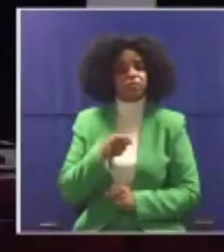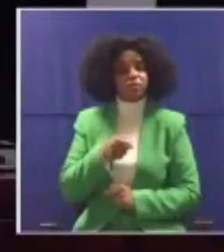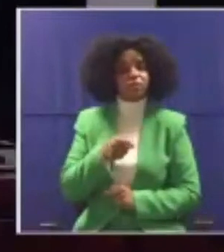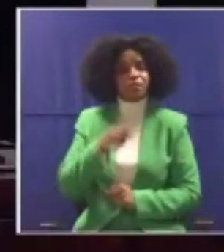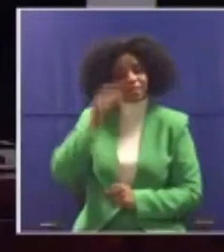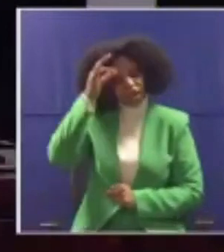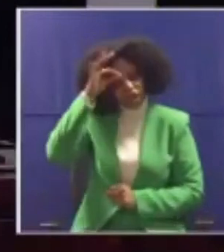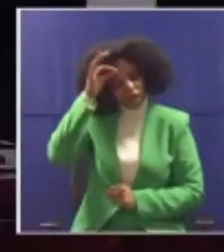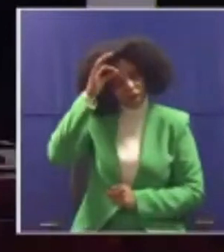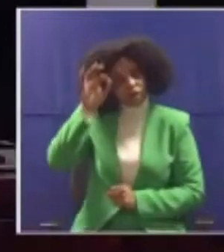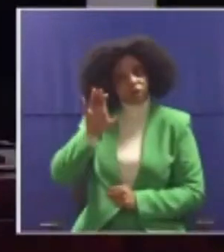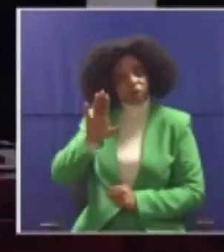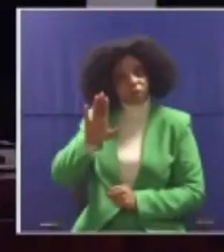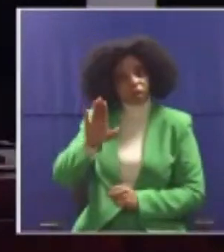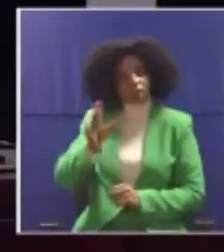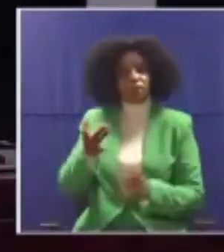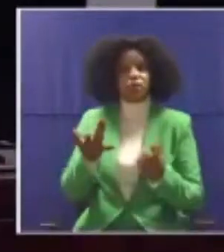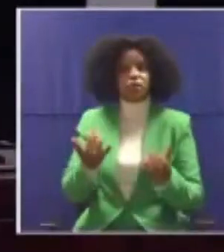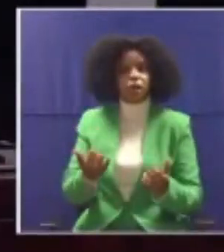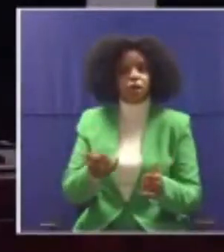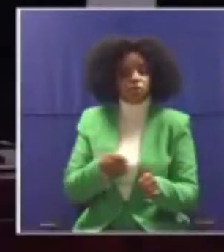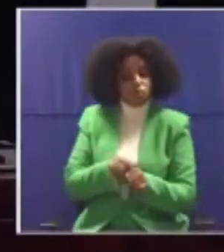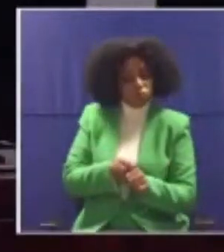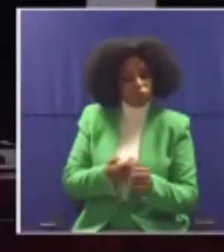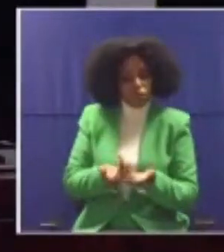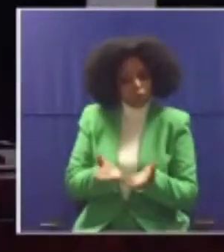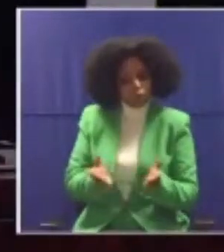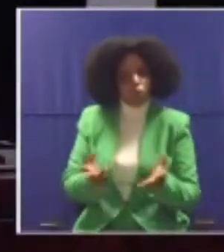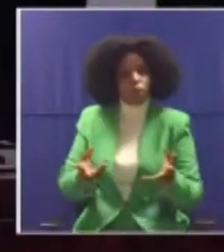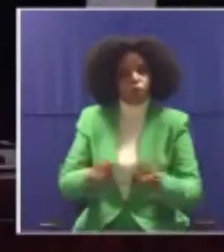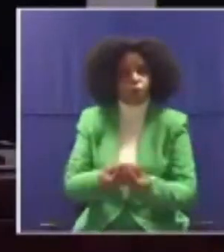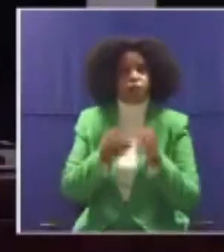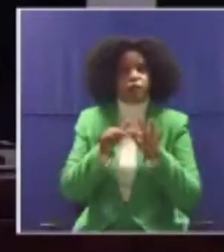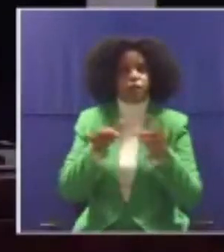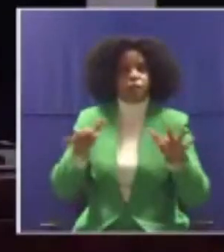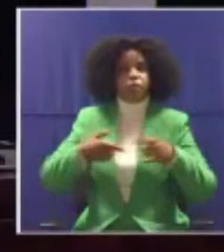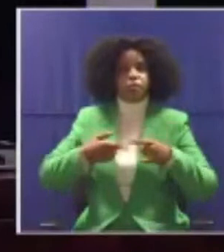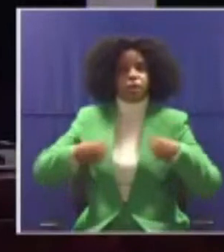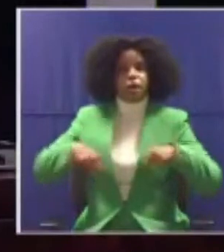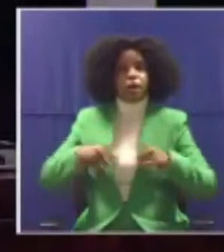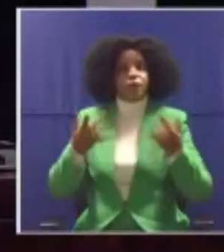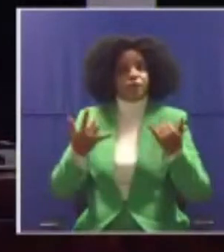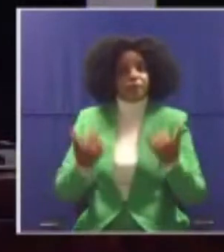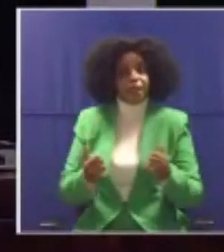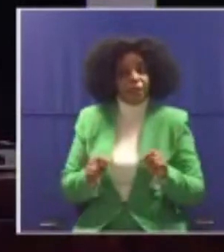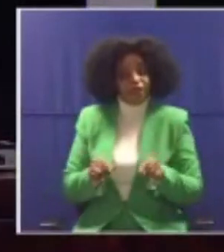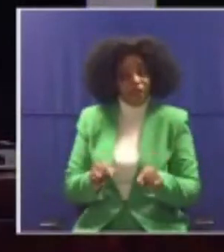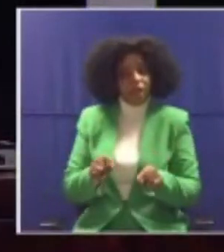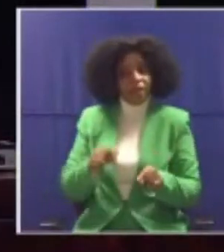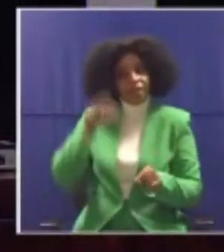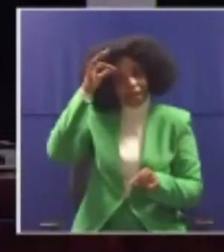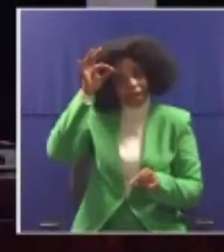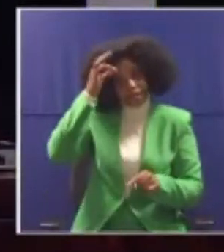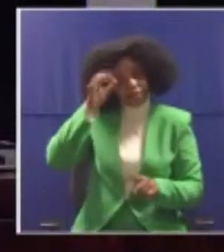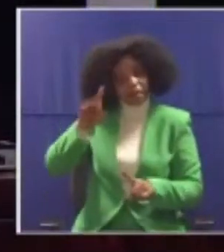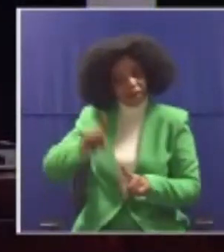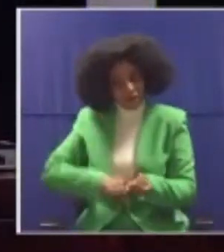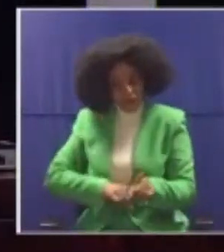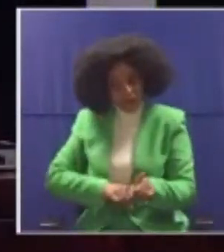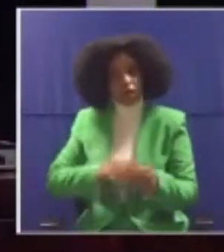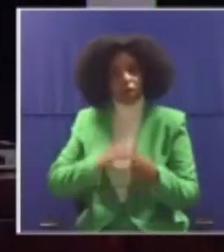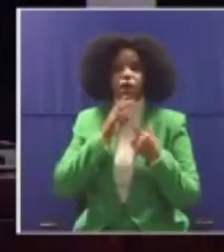closest to where our people are. So if local government fail, we fail as a